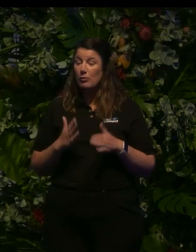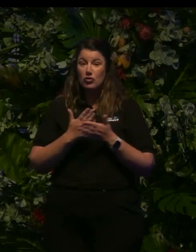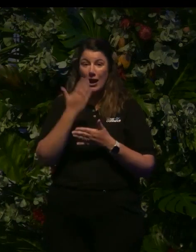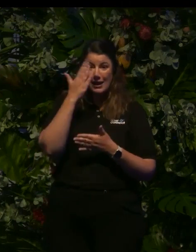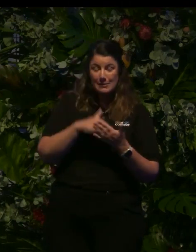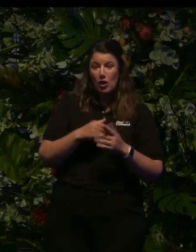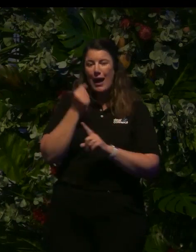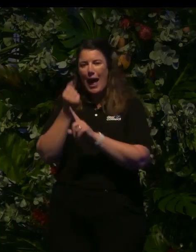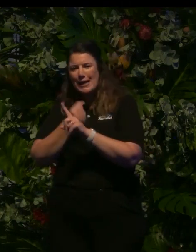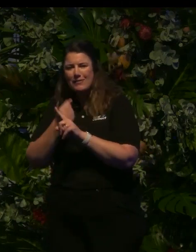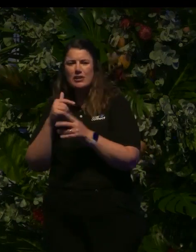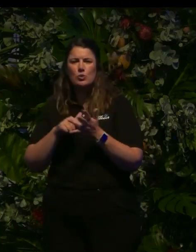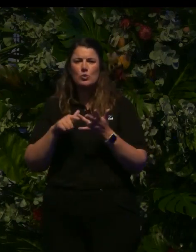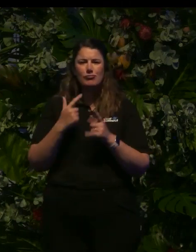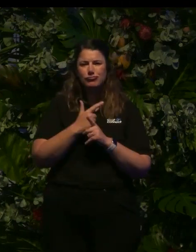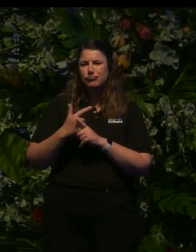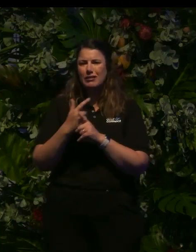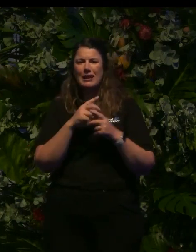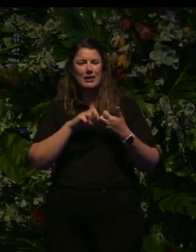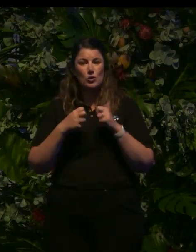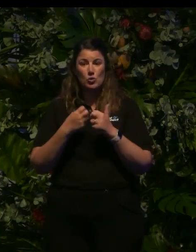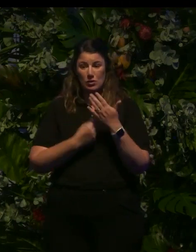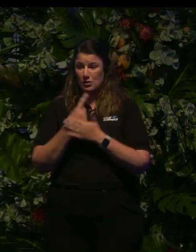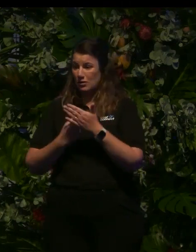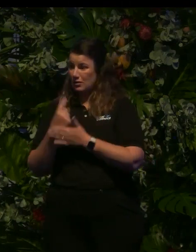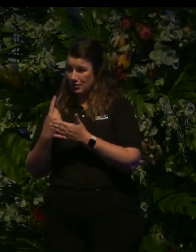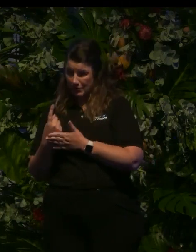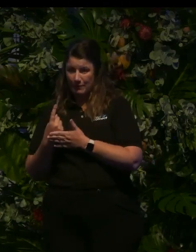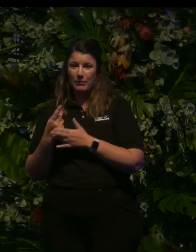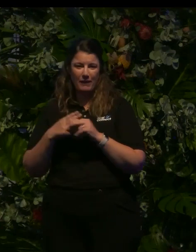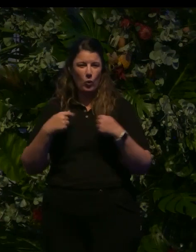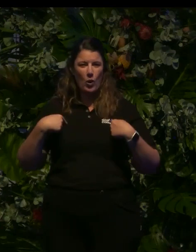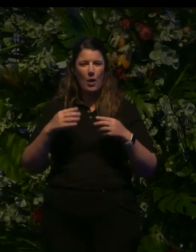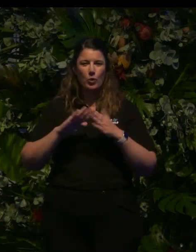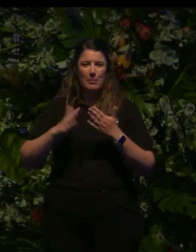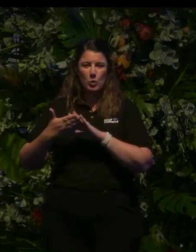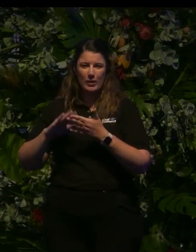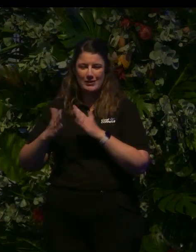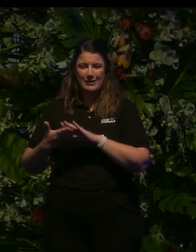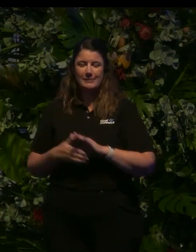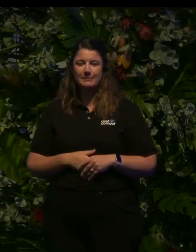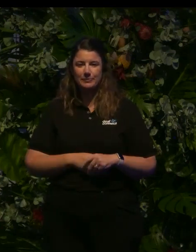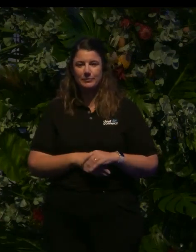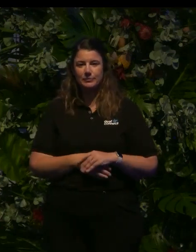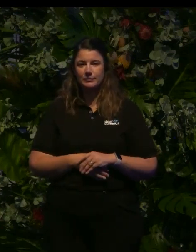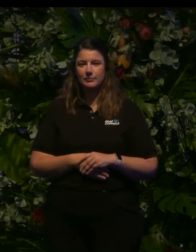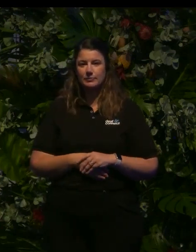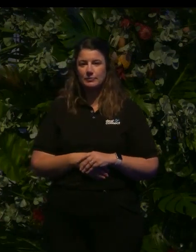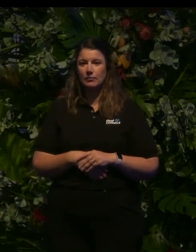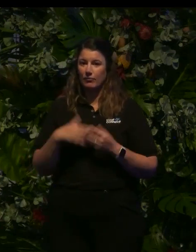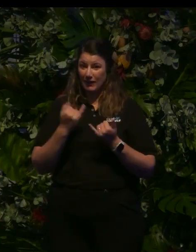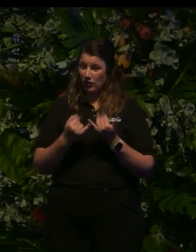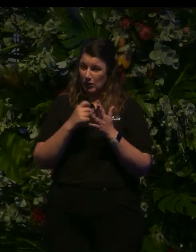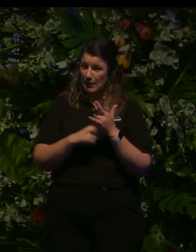experts, activists to discuss issues that are affecting 2S LGBTQI+ around the world. This is a